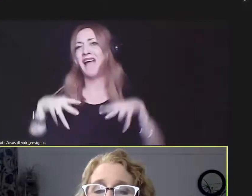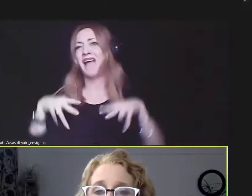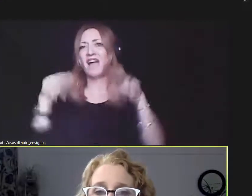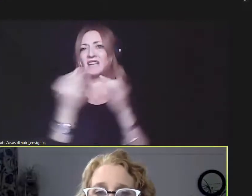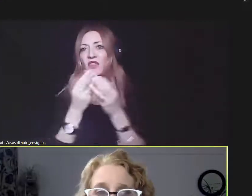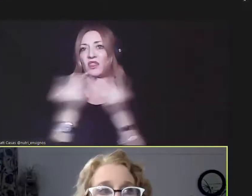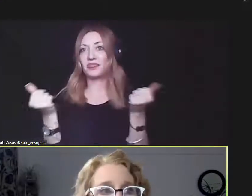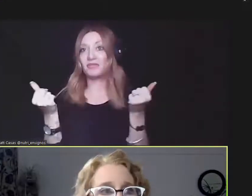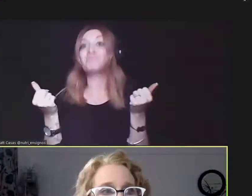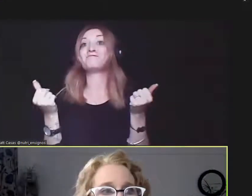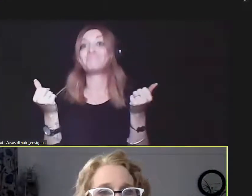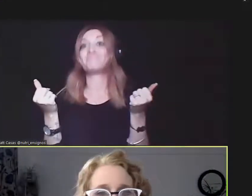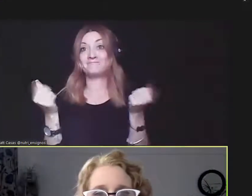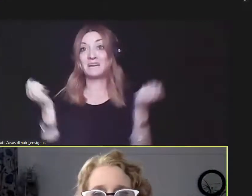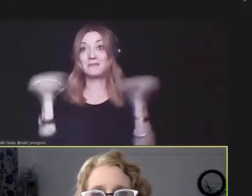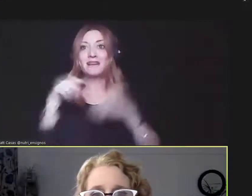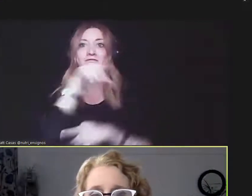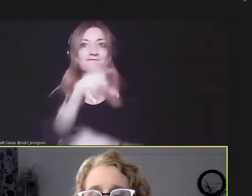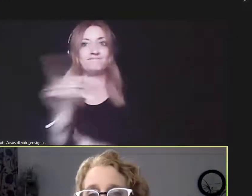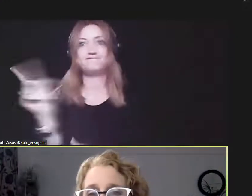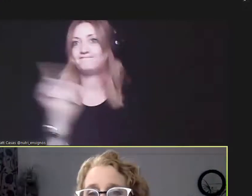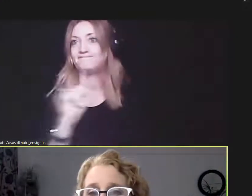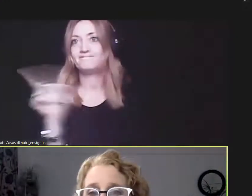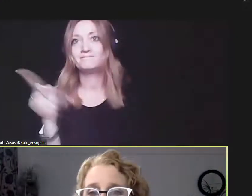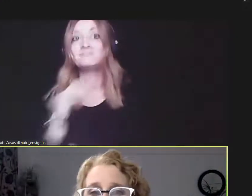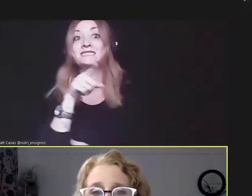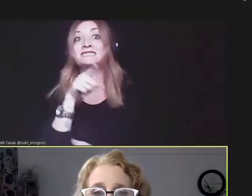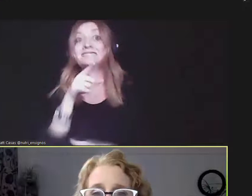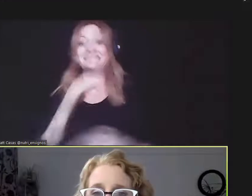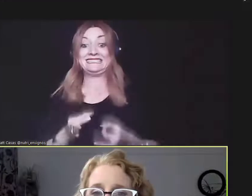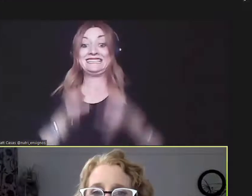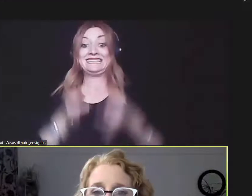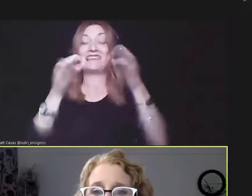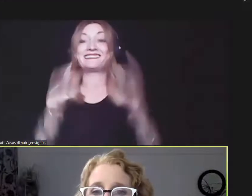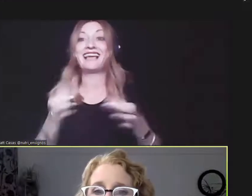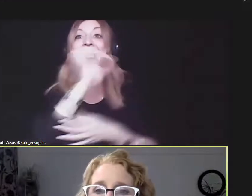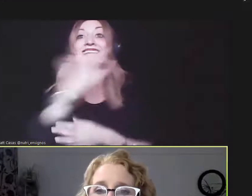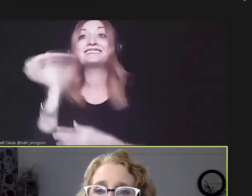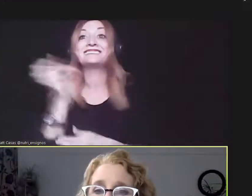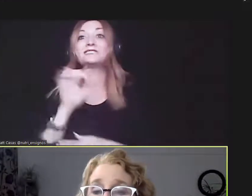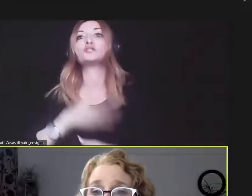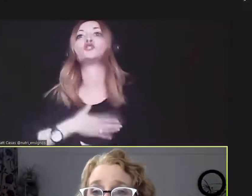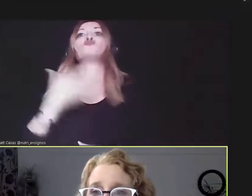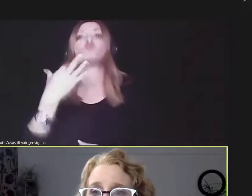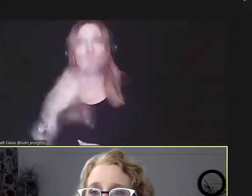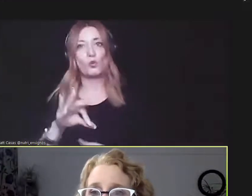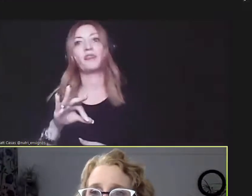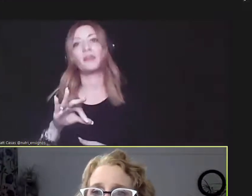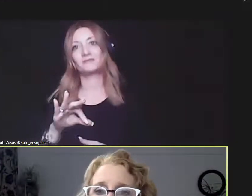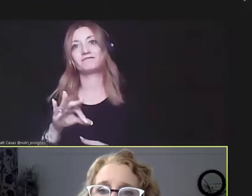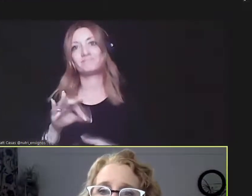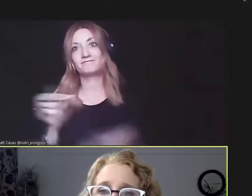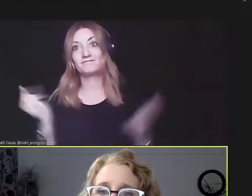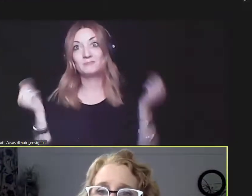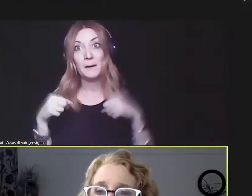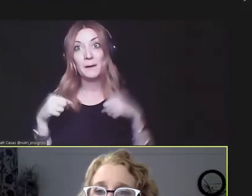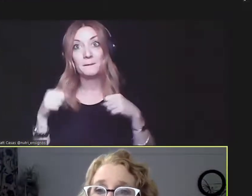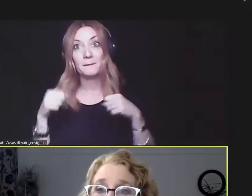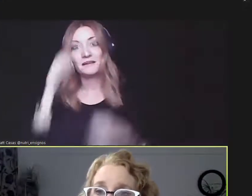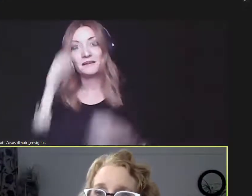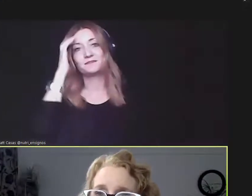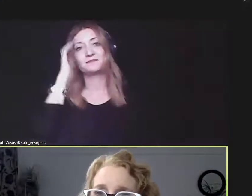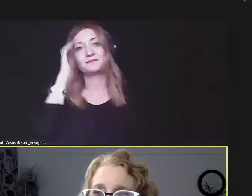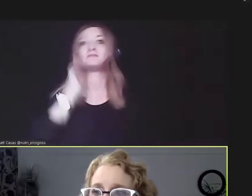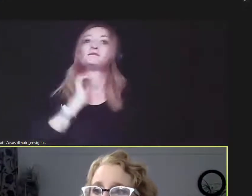delivery of live bacteria. So, it's also paired with inulin, which is